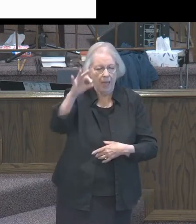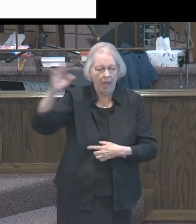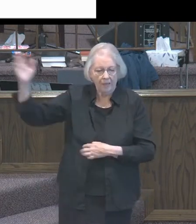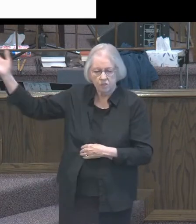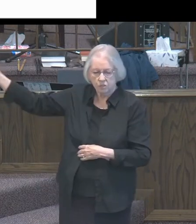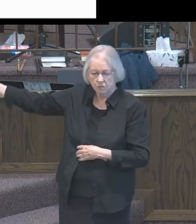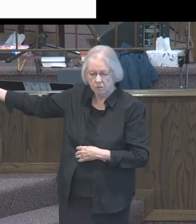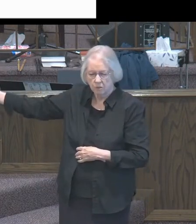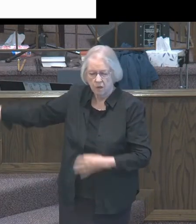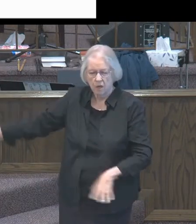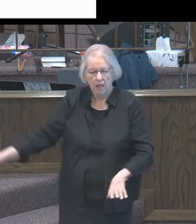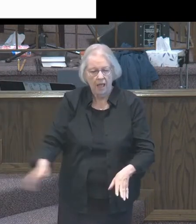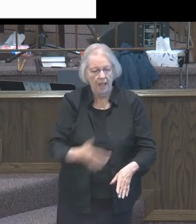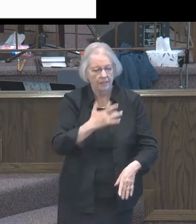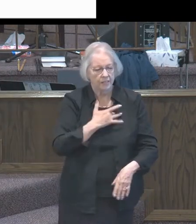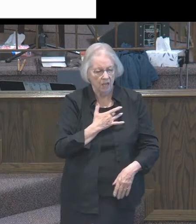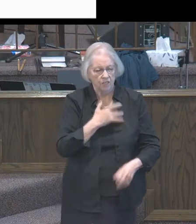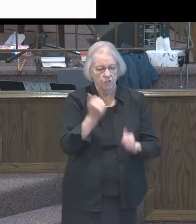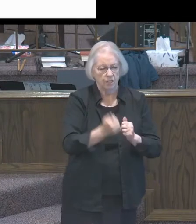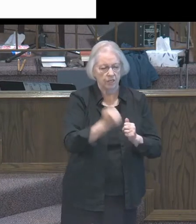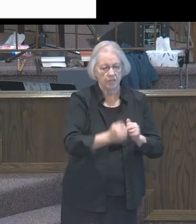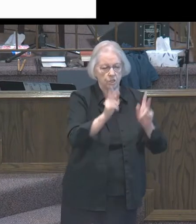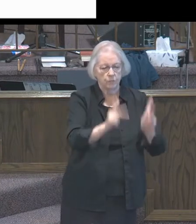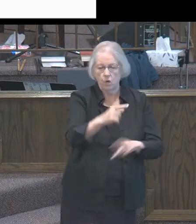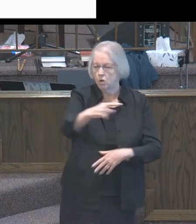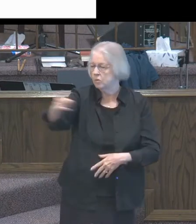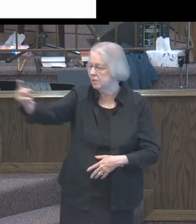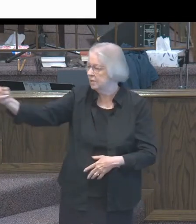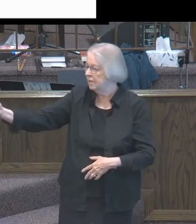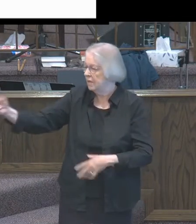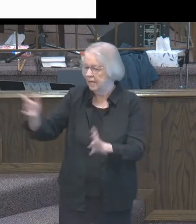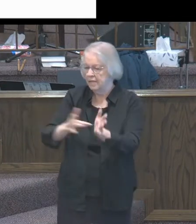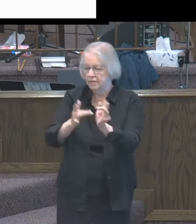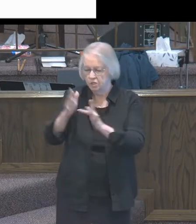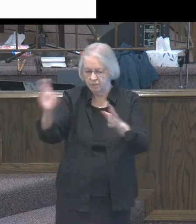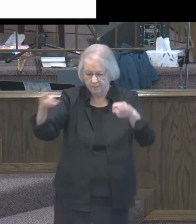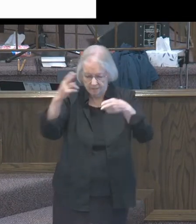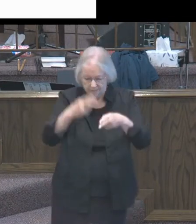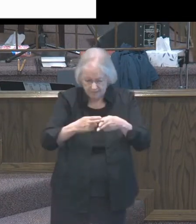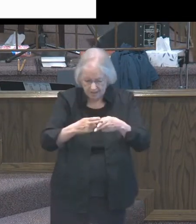our hearts to your message for us today. In Jesus' name, you may be seated.